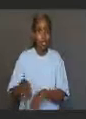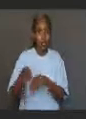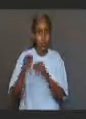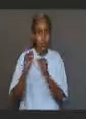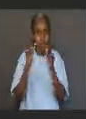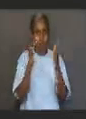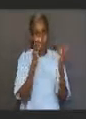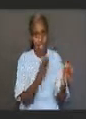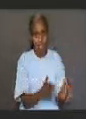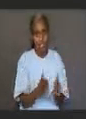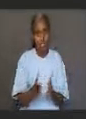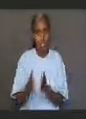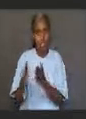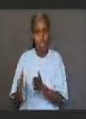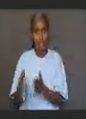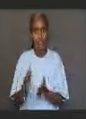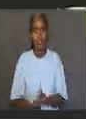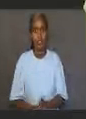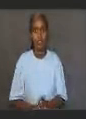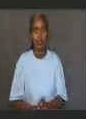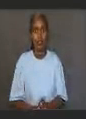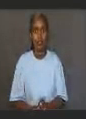Students, let's get ready.